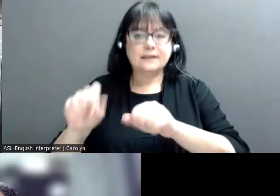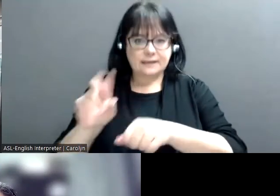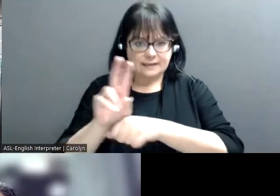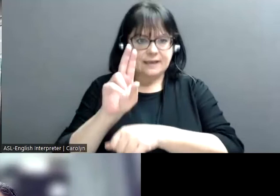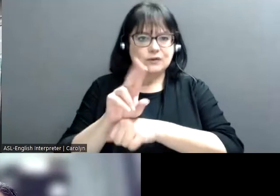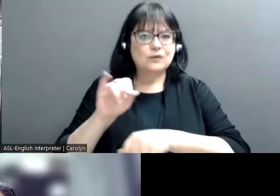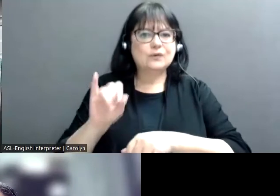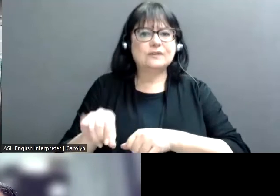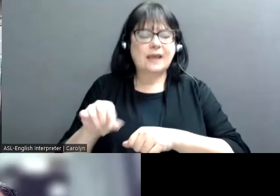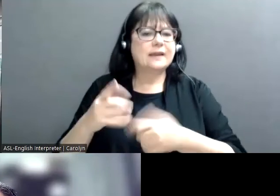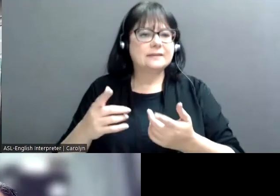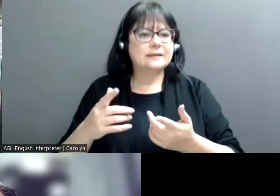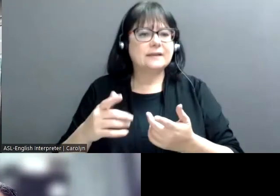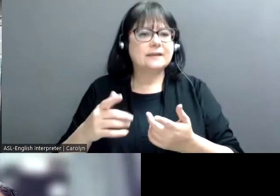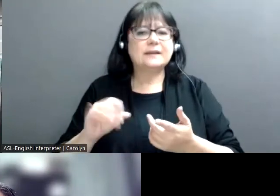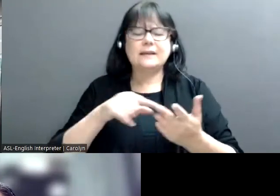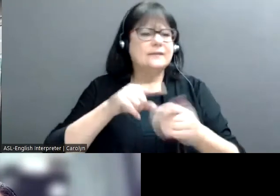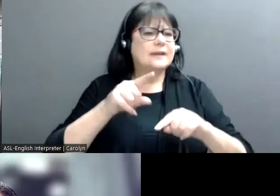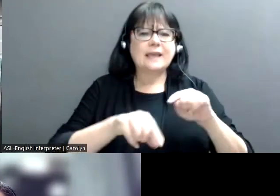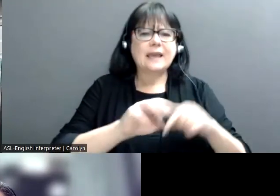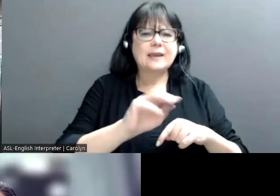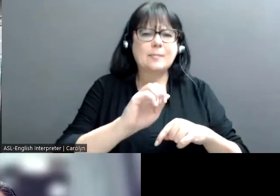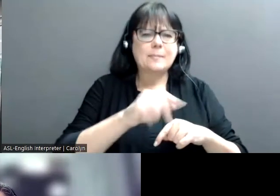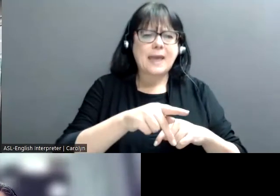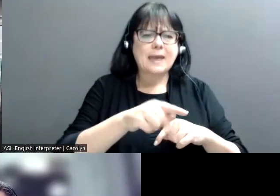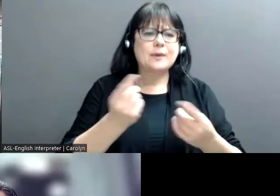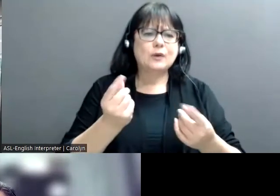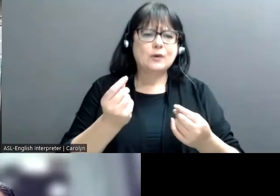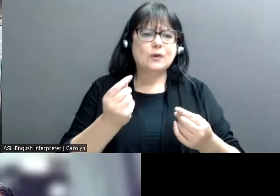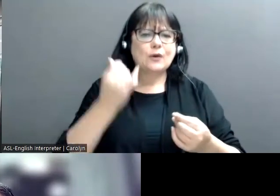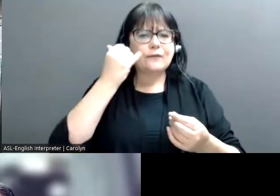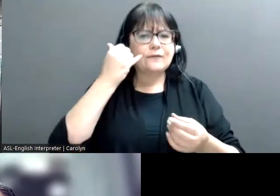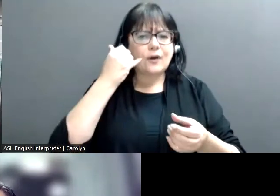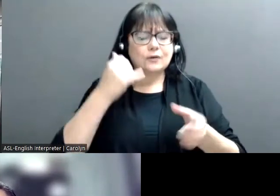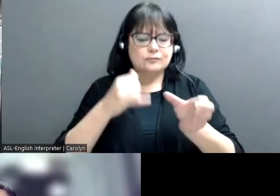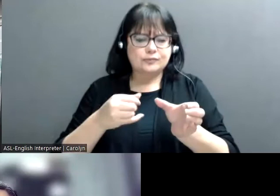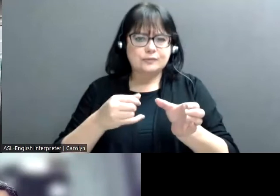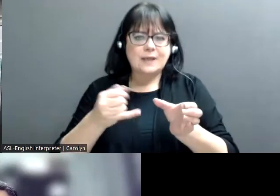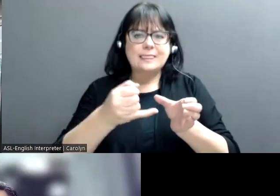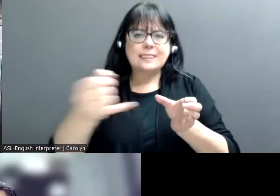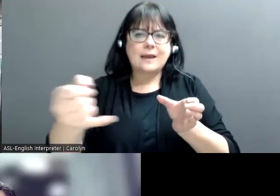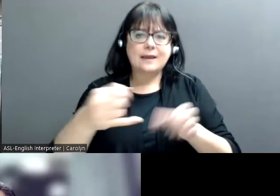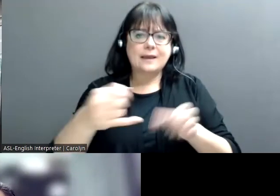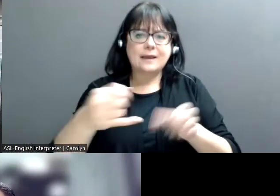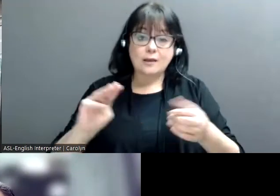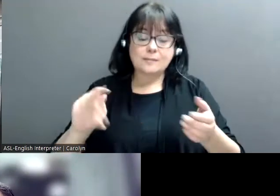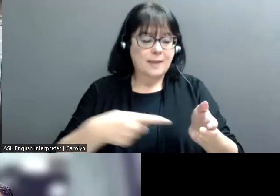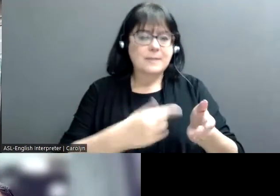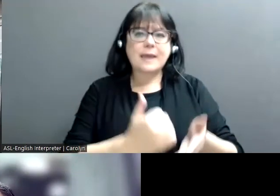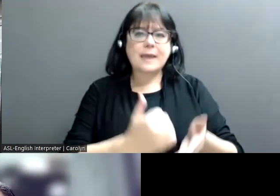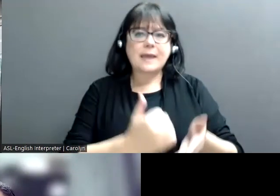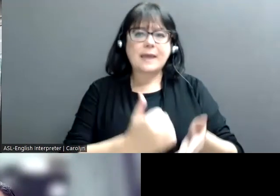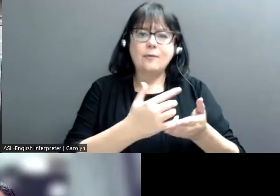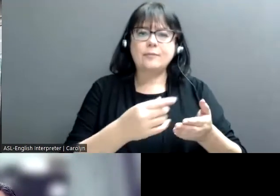rather than a map. If a map is difficult, just follow the line by pointing your phone on it. And these, again, aren't designed